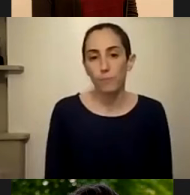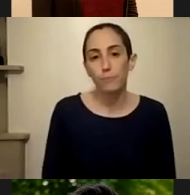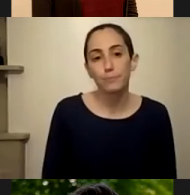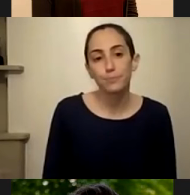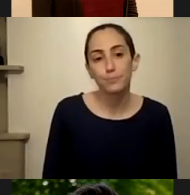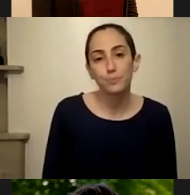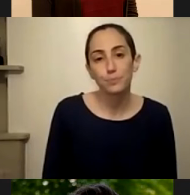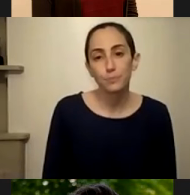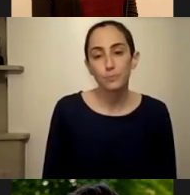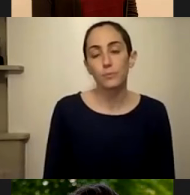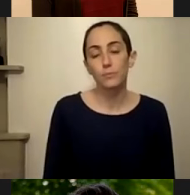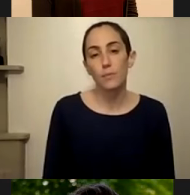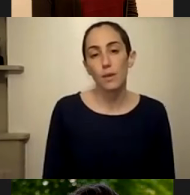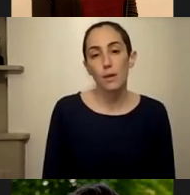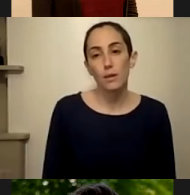So because a lot of